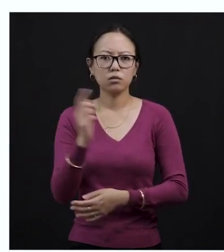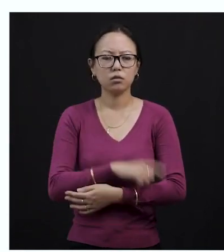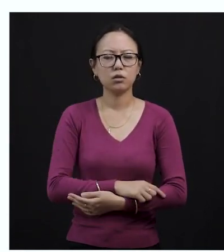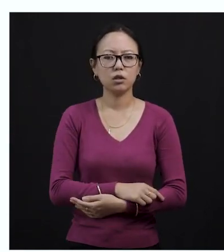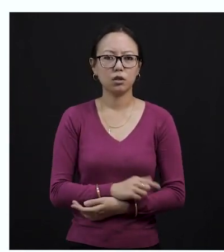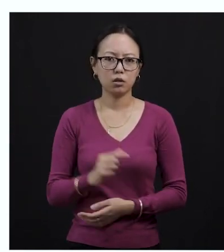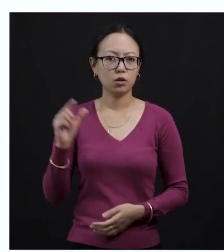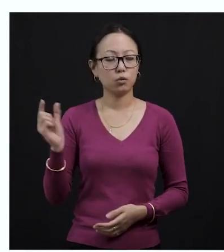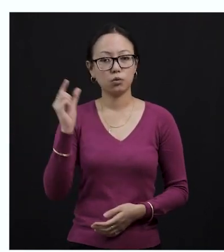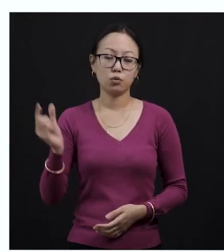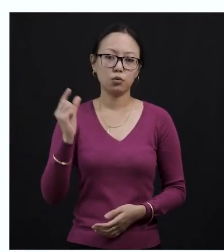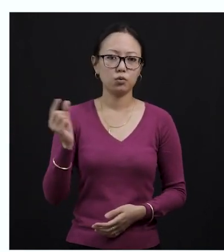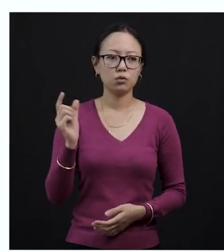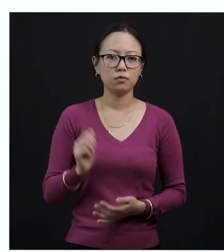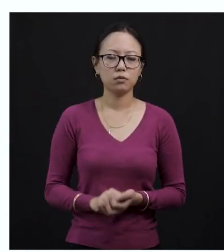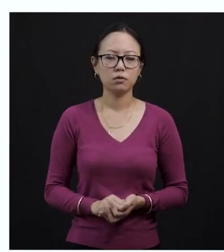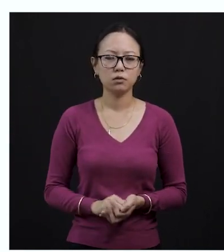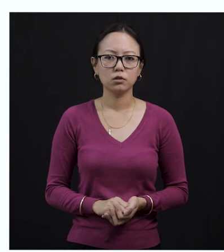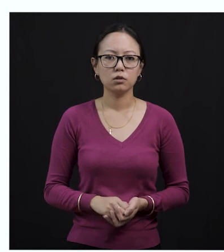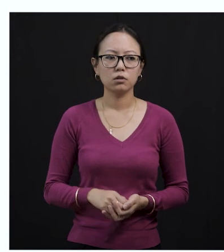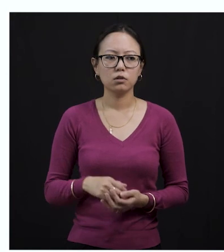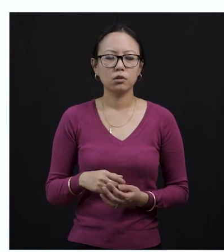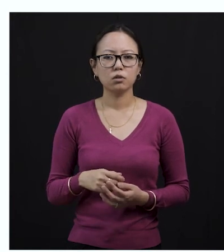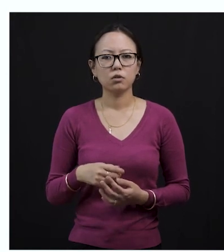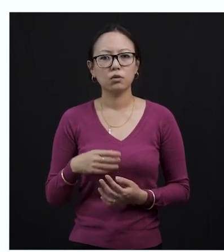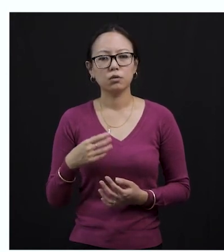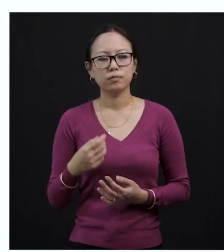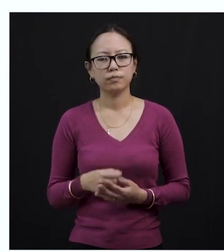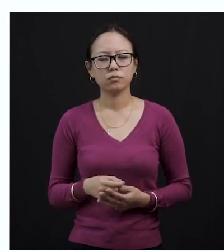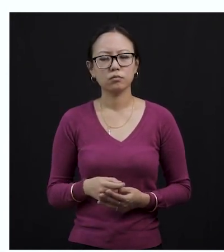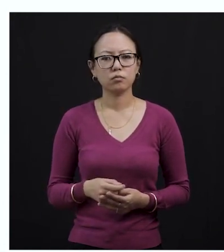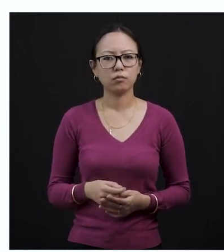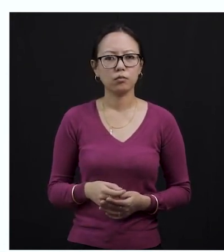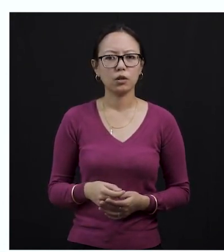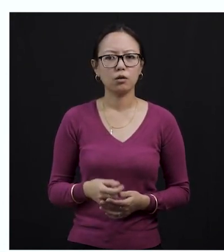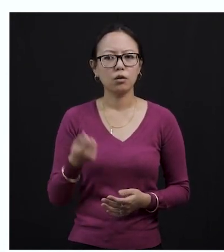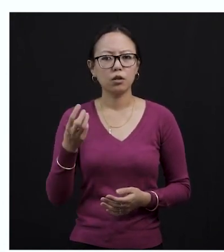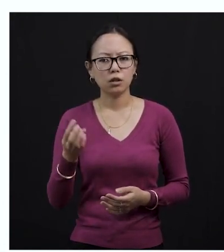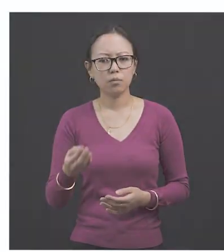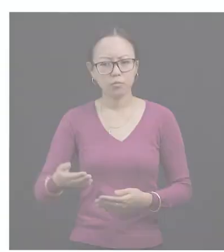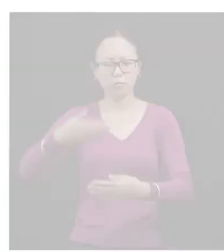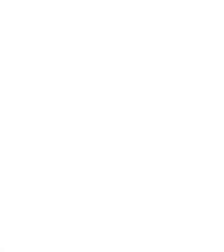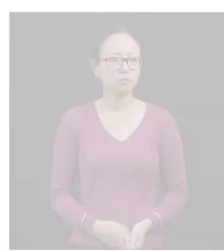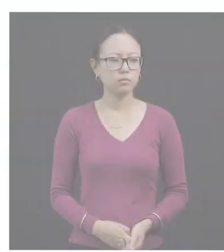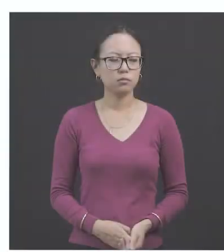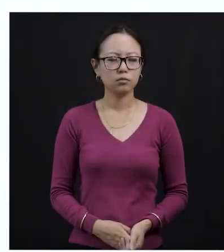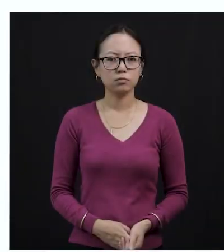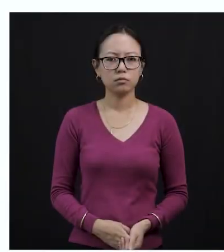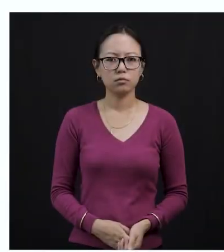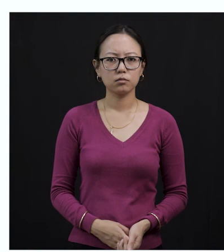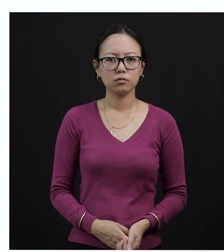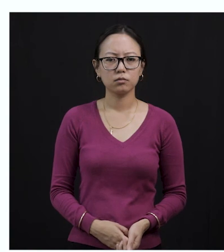to understand the numbers in such a way that we know the numbers before it, we know the numbers after it.